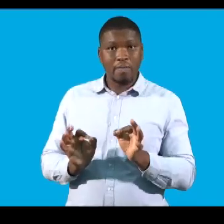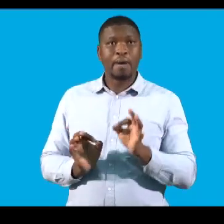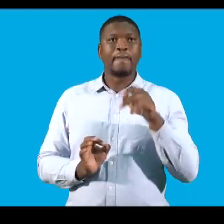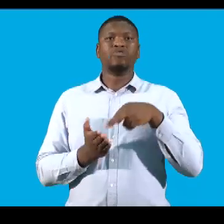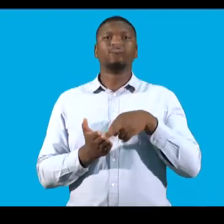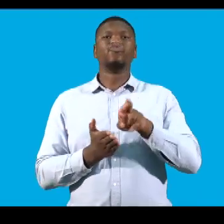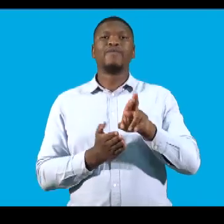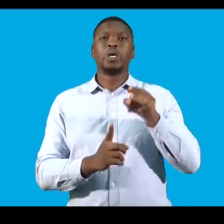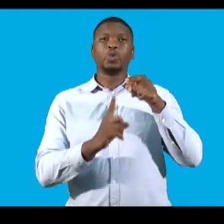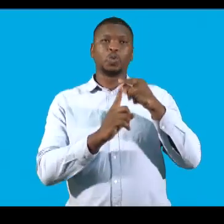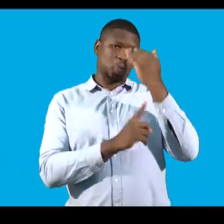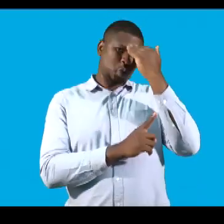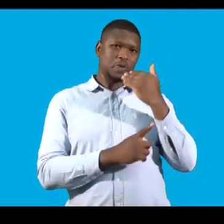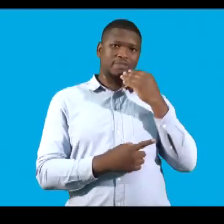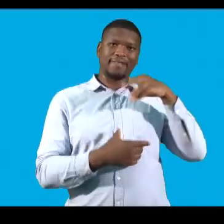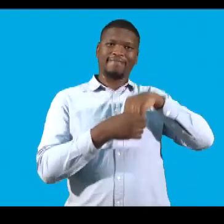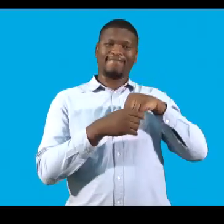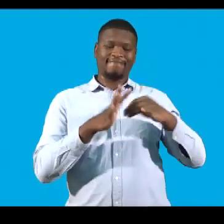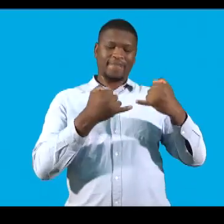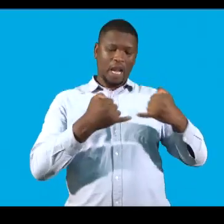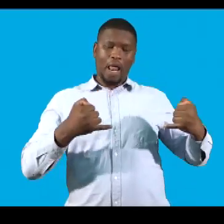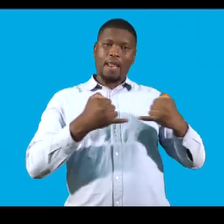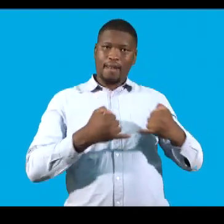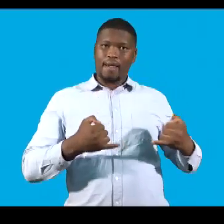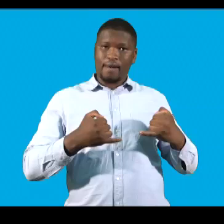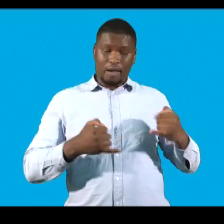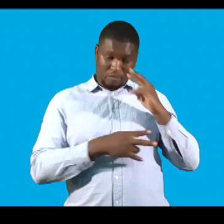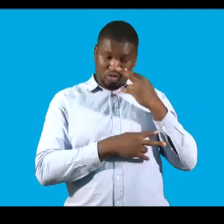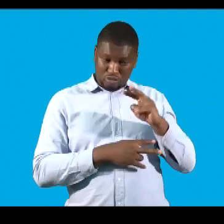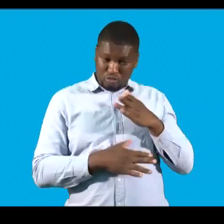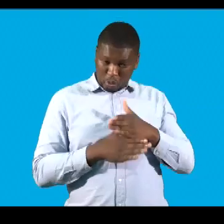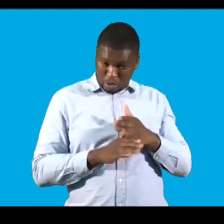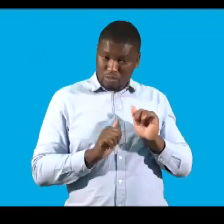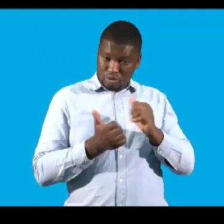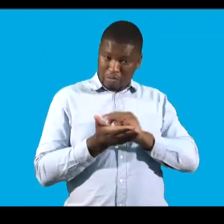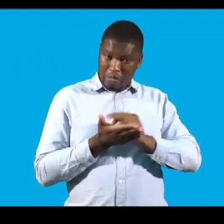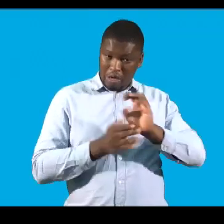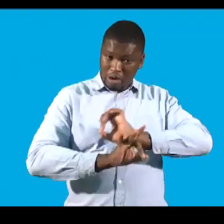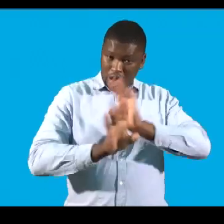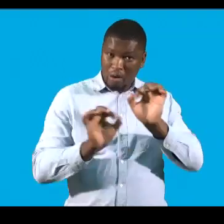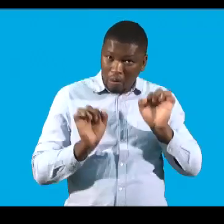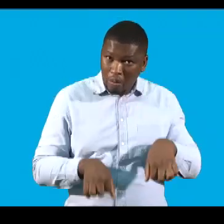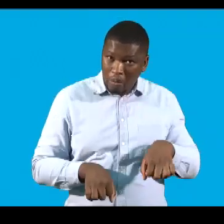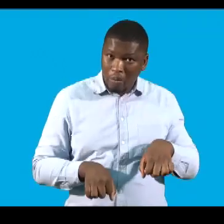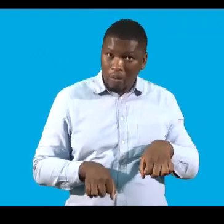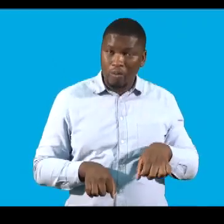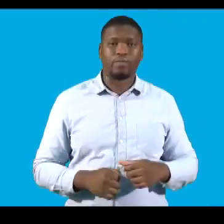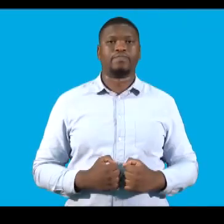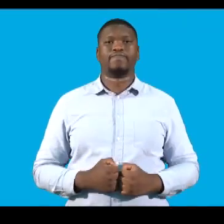refer to specific image within these lines and how effective it is in giving the message of the